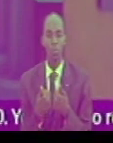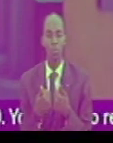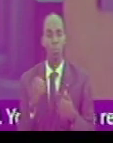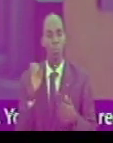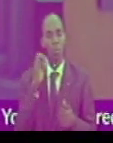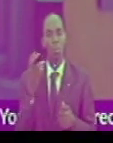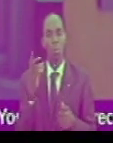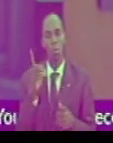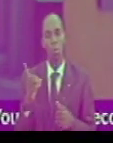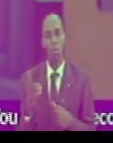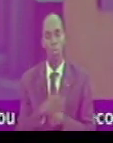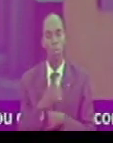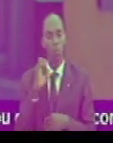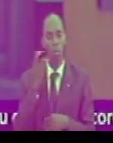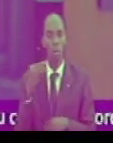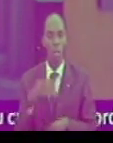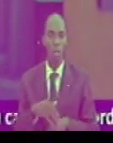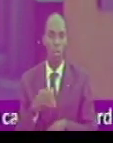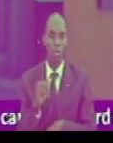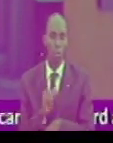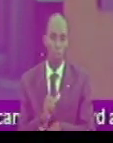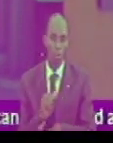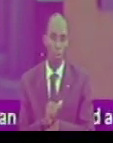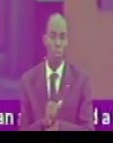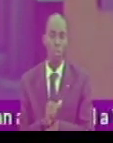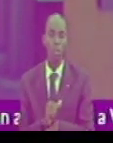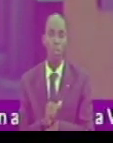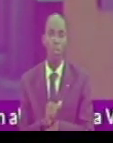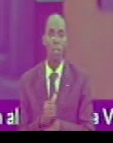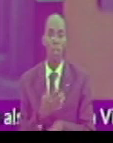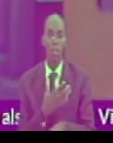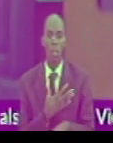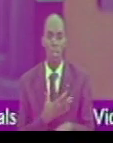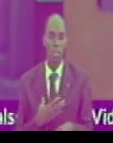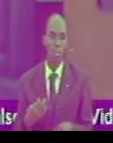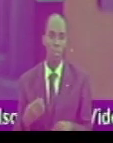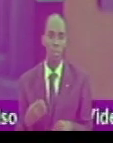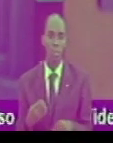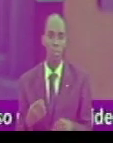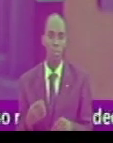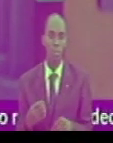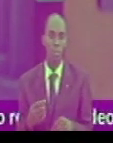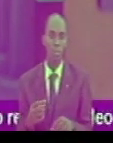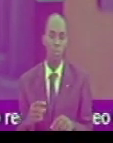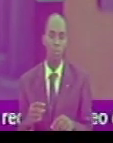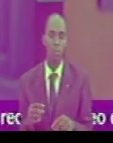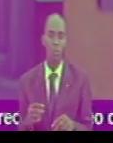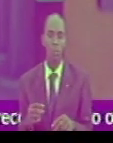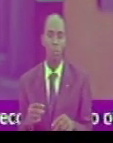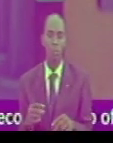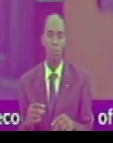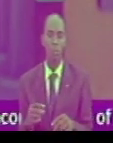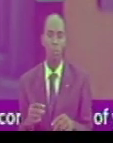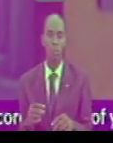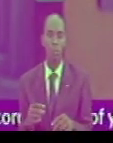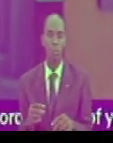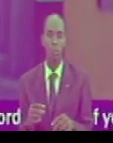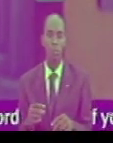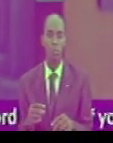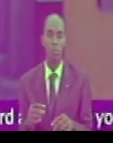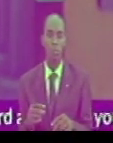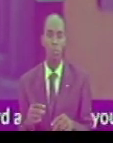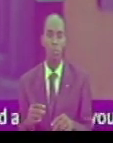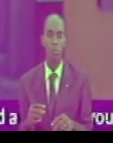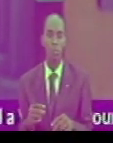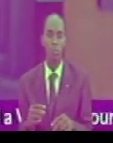of the toilet, I began to pause blood. I paused blood almost four times